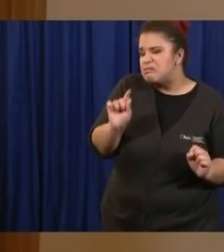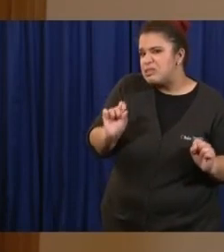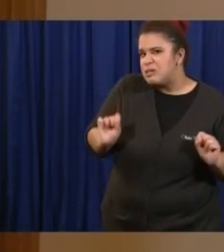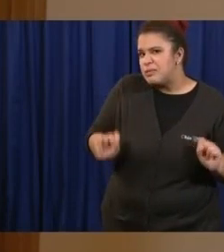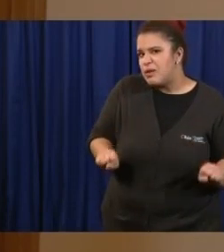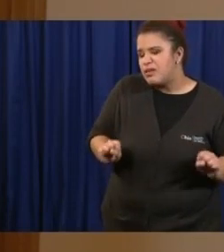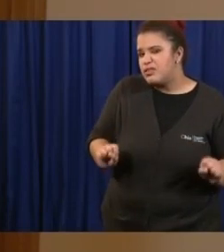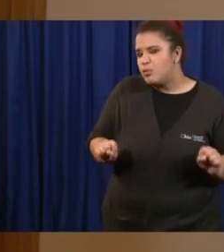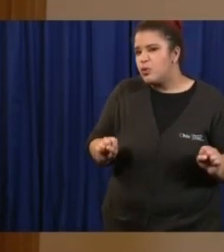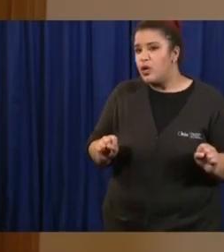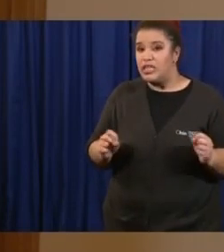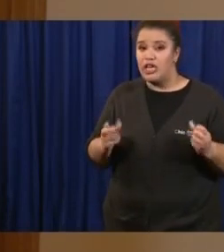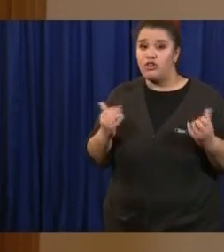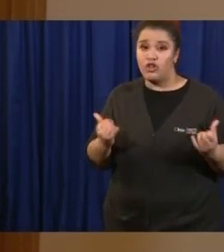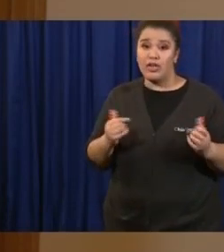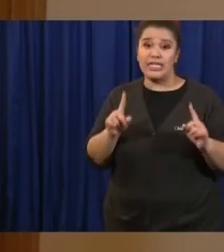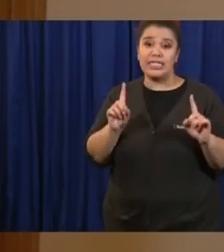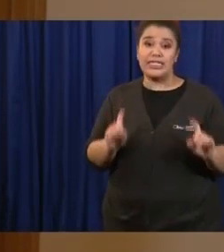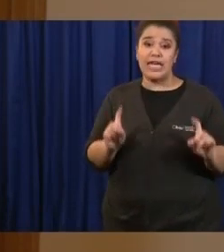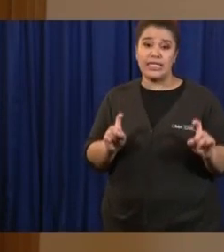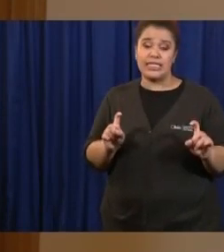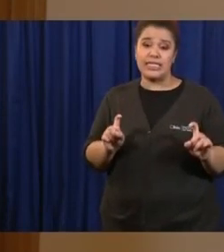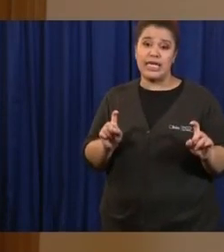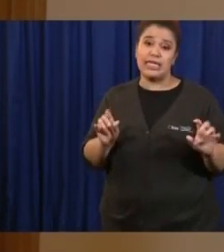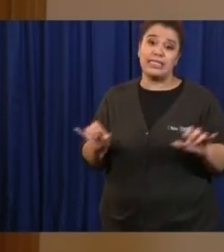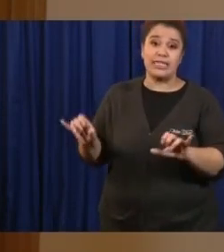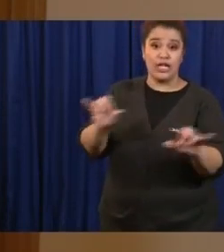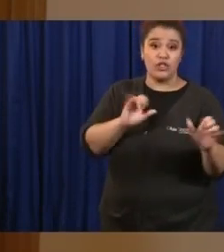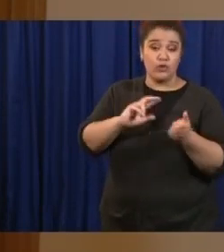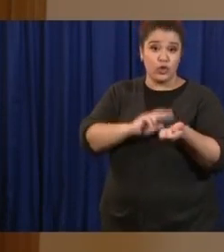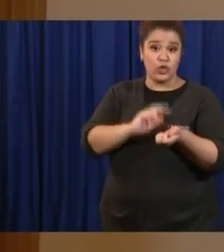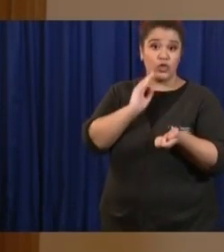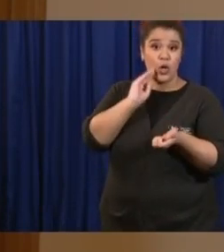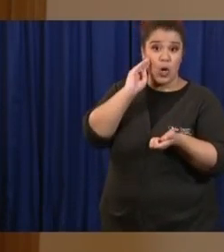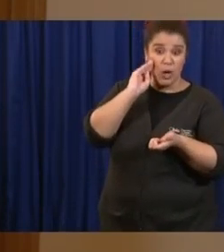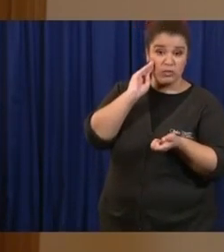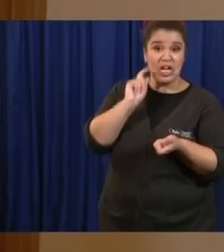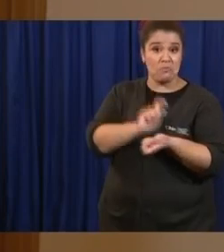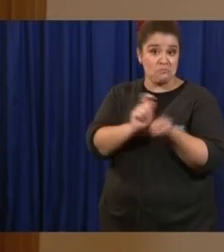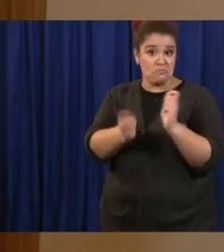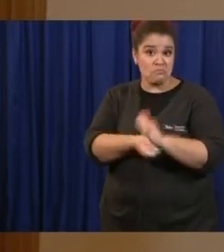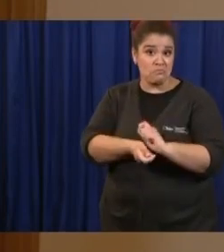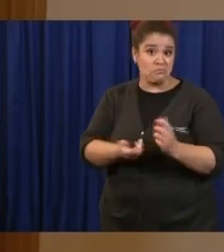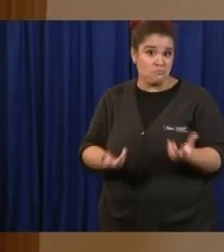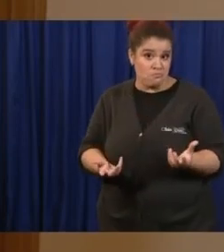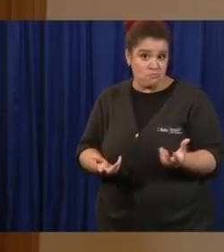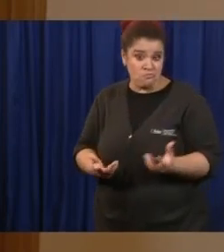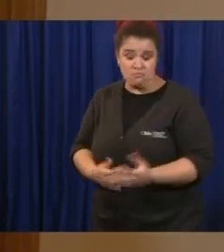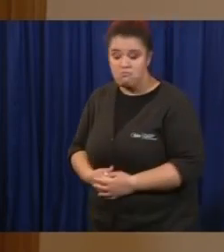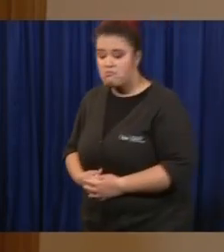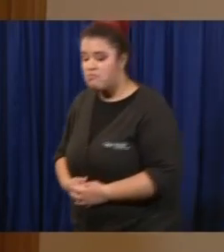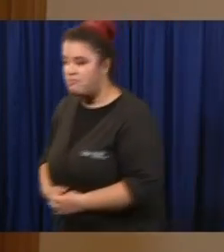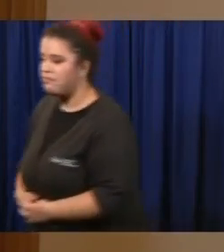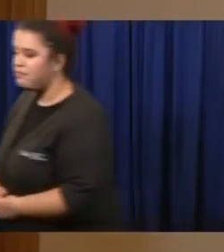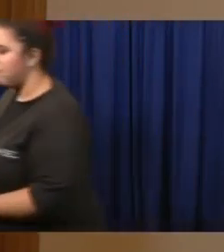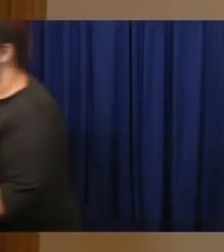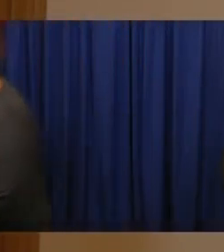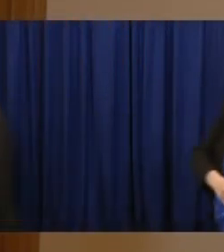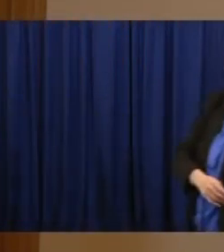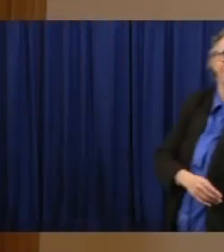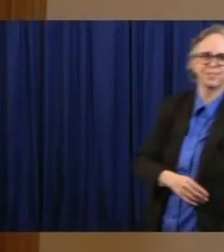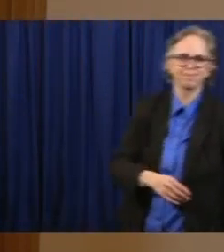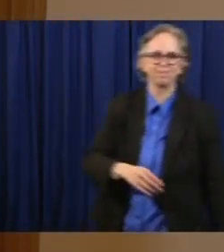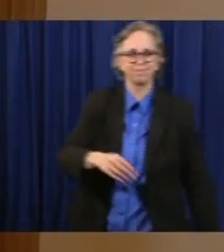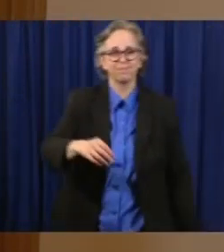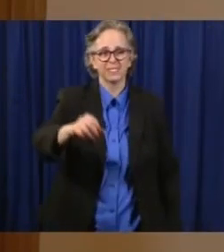testing standard to nursing homes? Yeah, so nursing homes, prisons, we have a